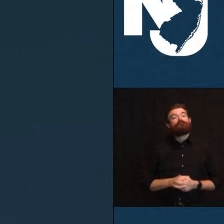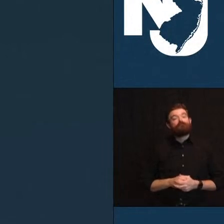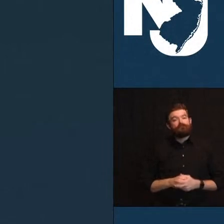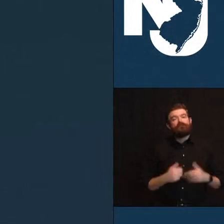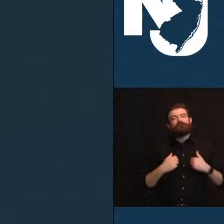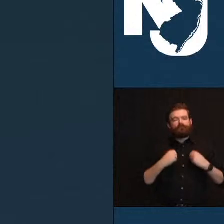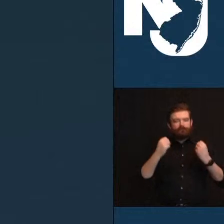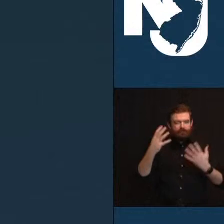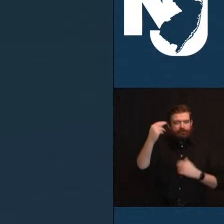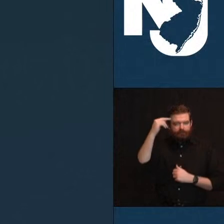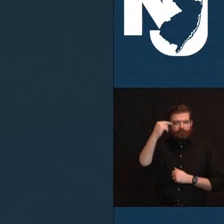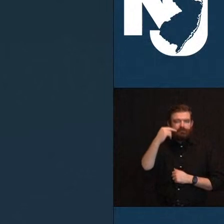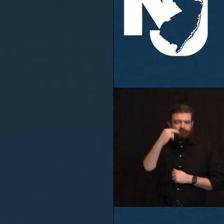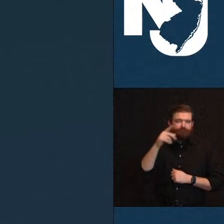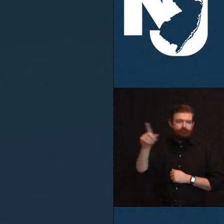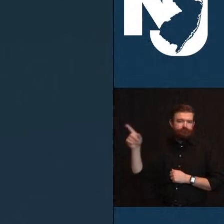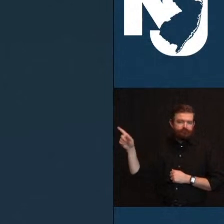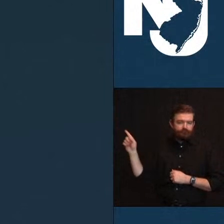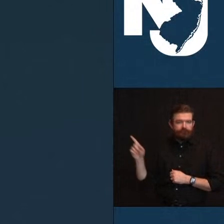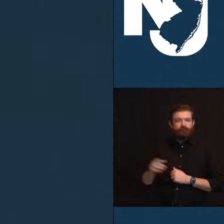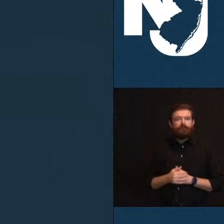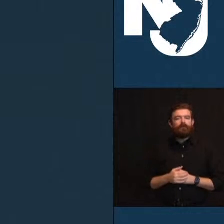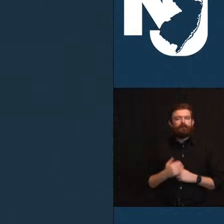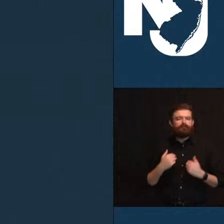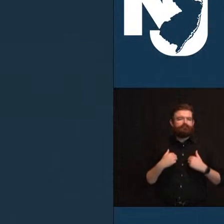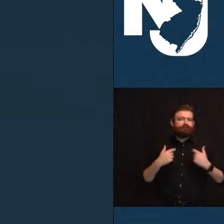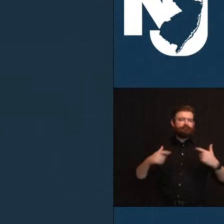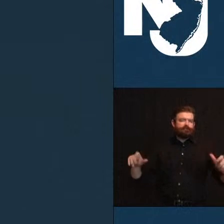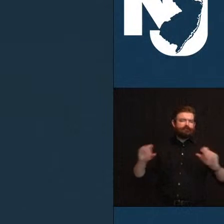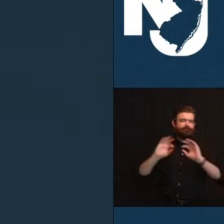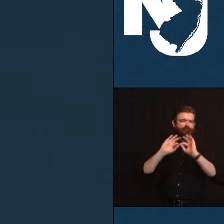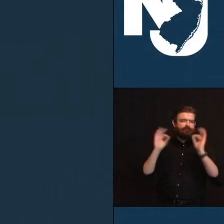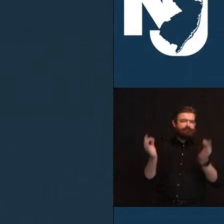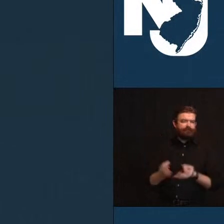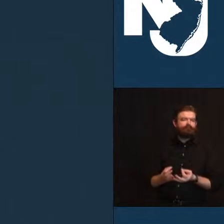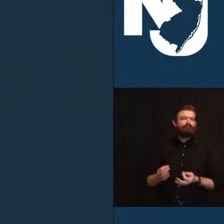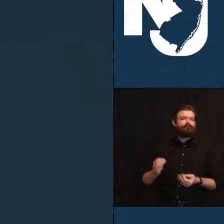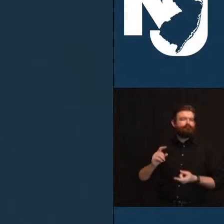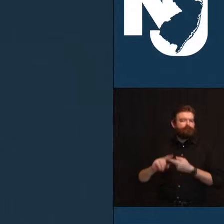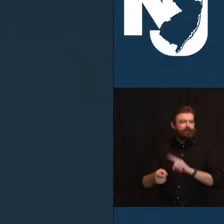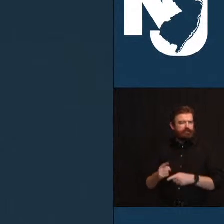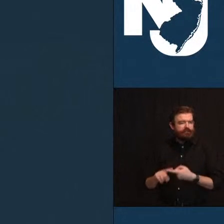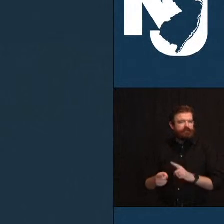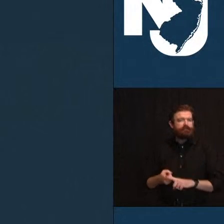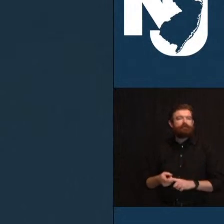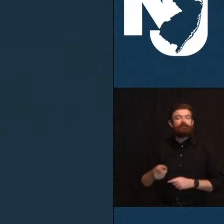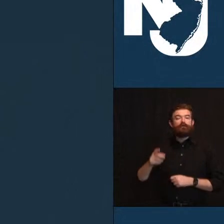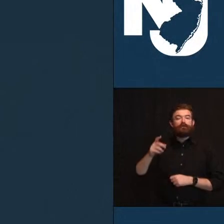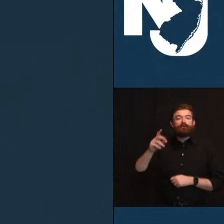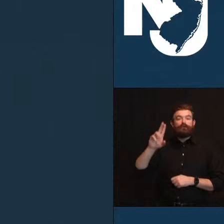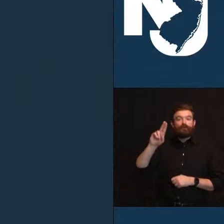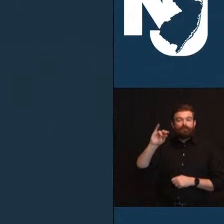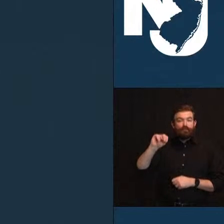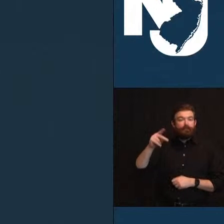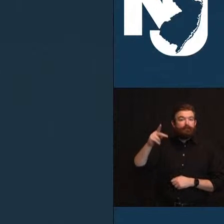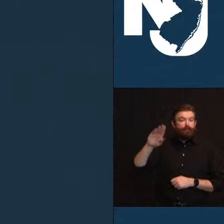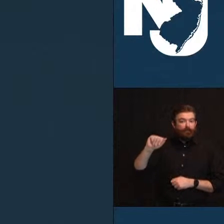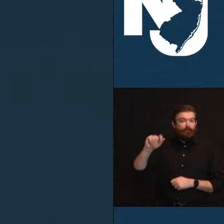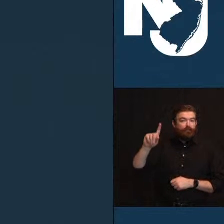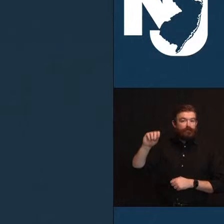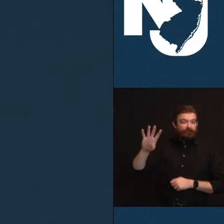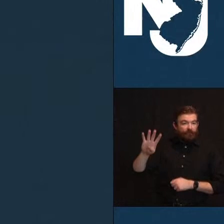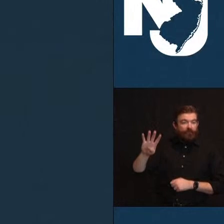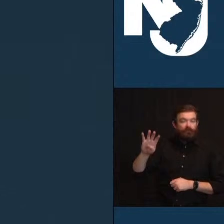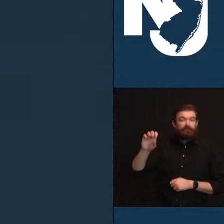as well as by numerous other family and friends, and of course, his PBA 105 family, his great Southwood State Prison family.